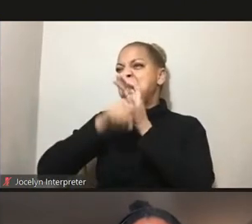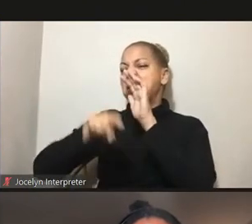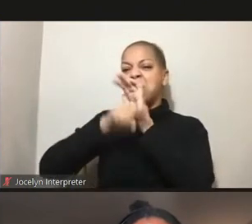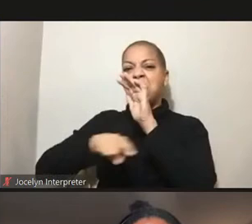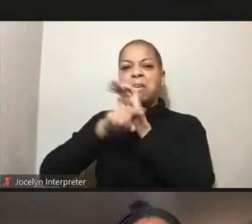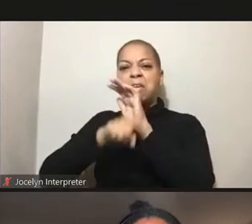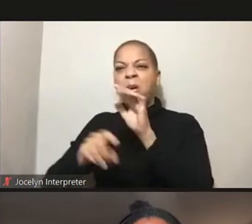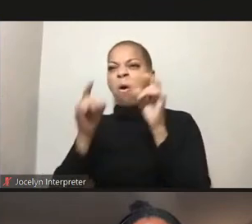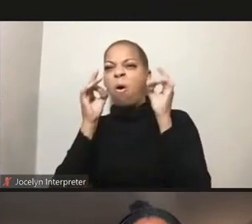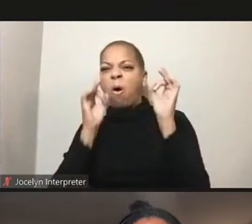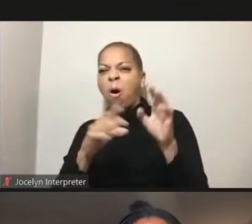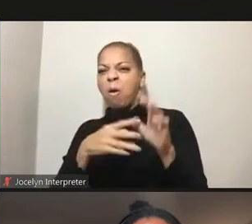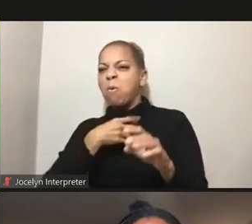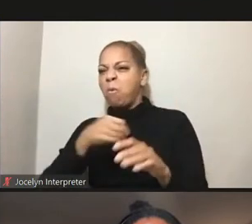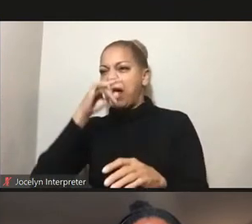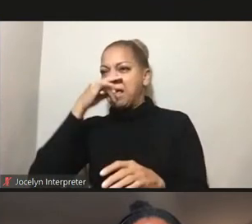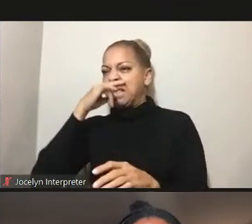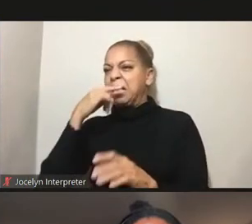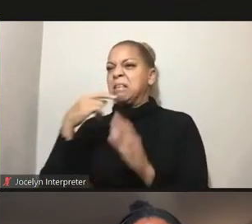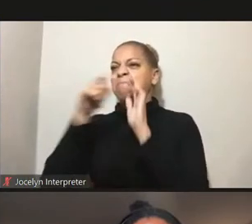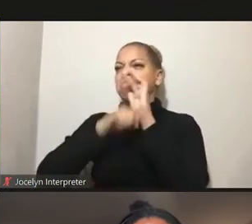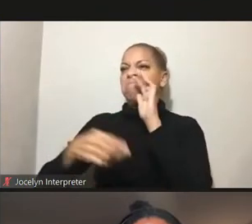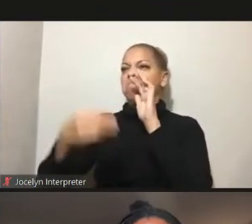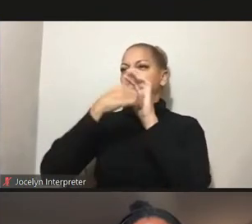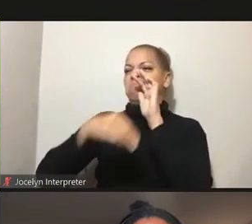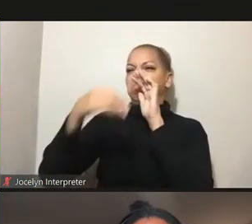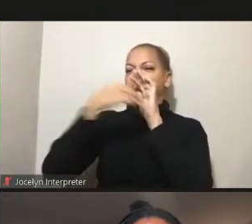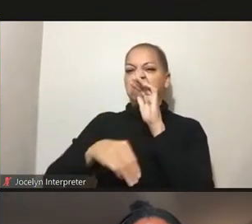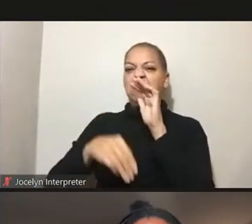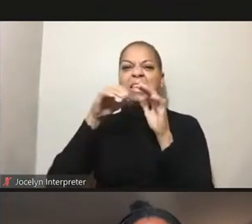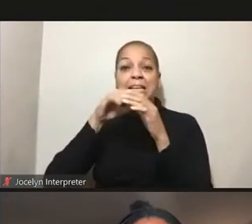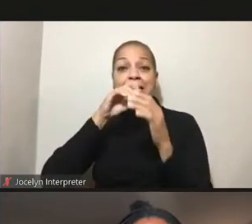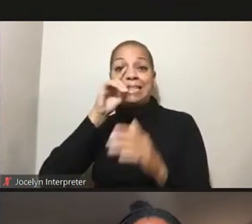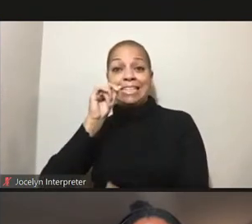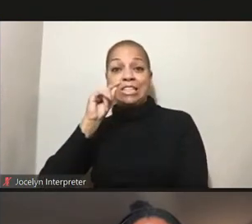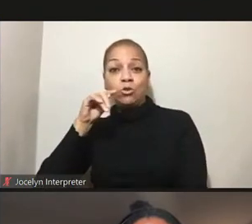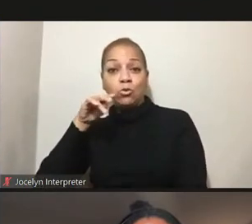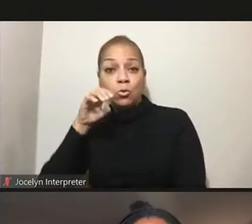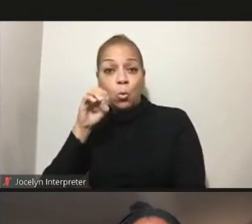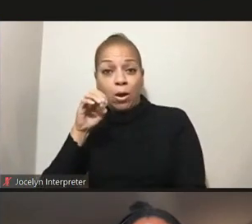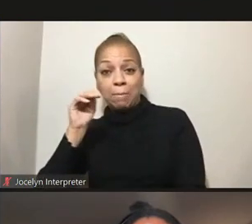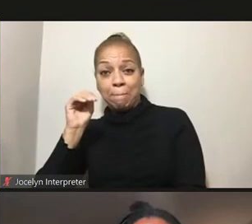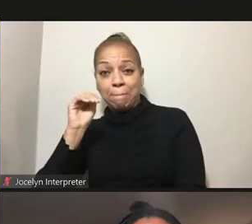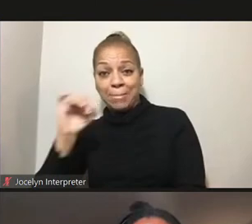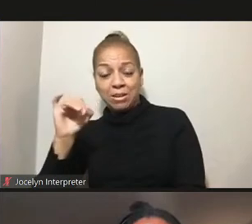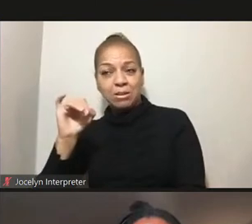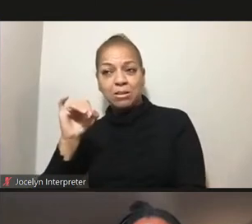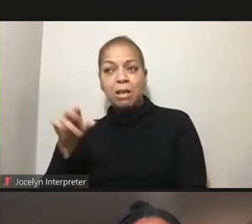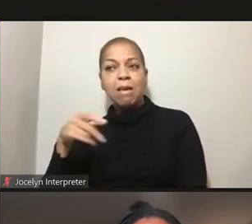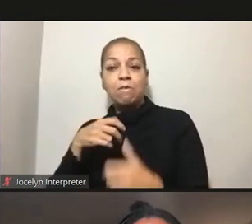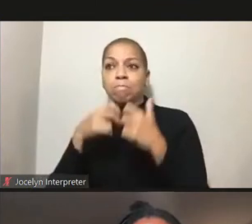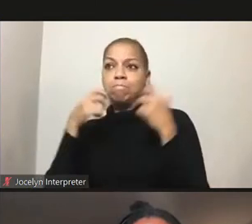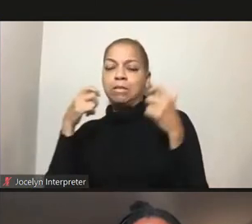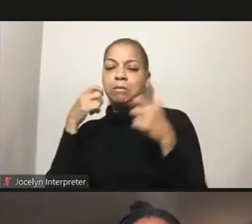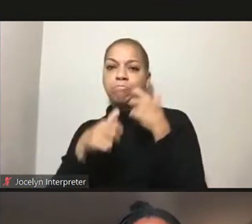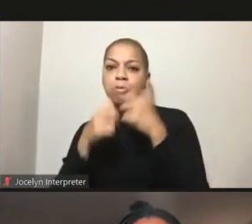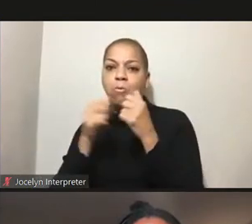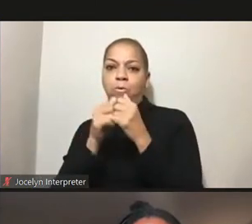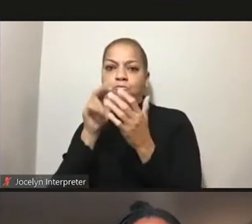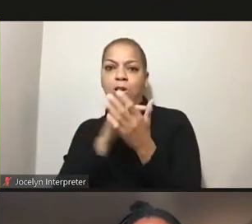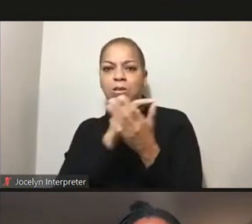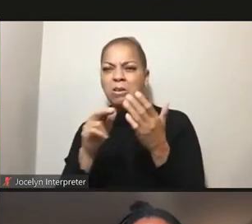white kids in Detroit, which has a real problem with like racism. Like they would say these things to me and I thought,